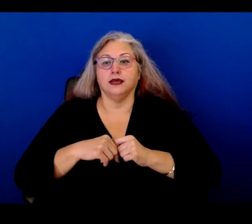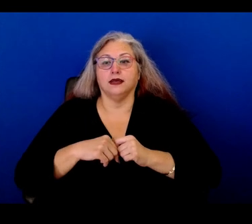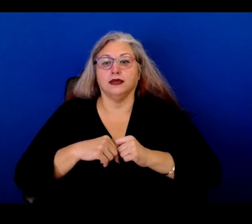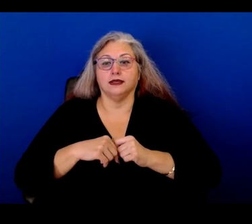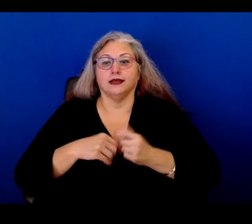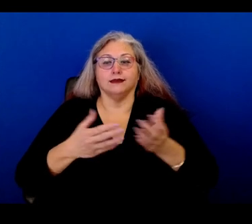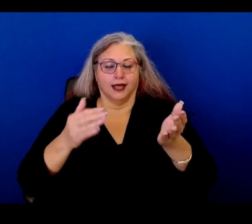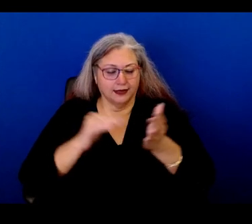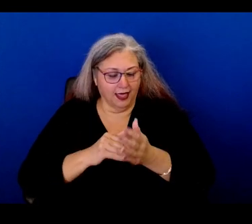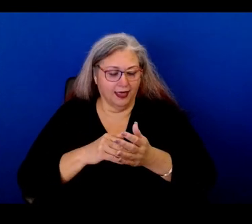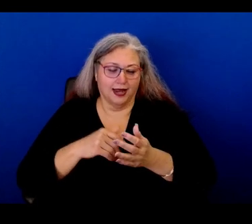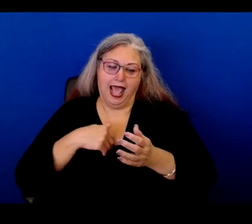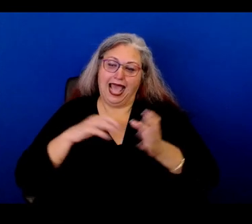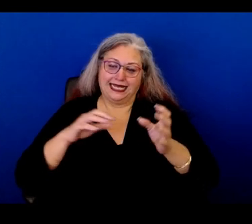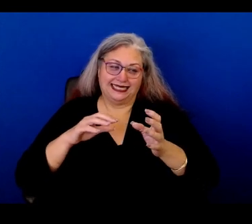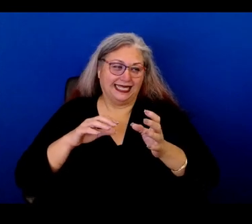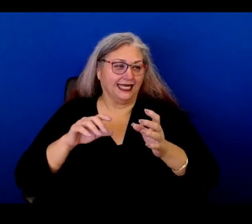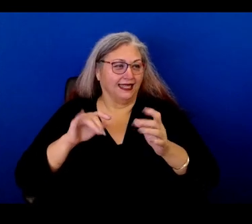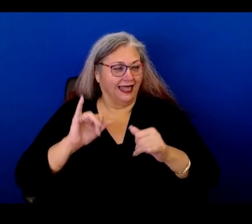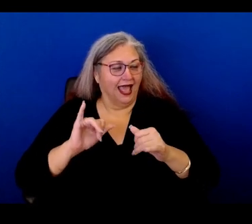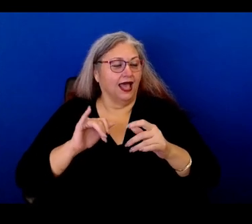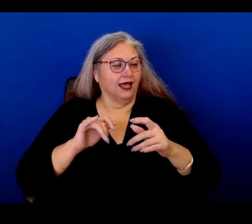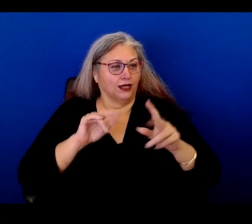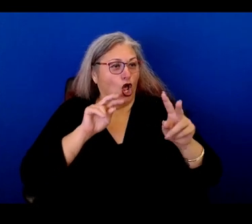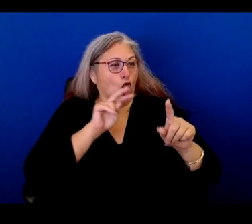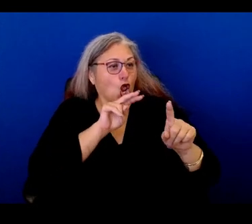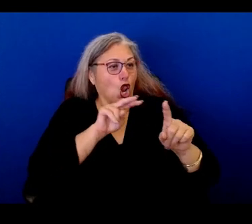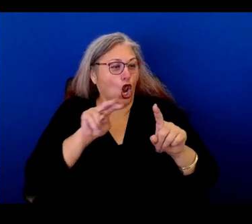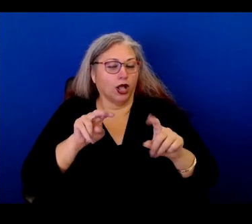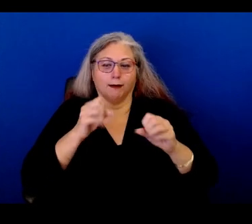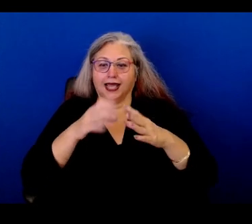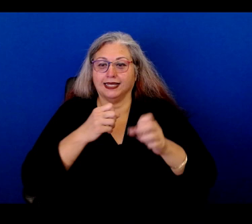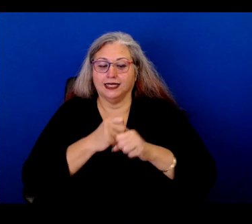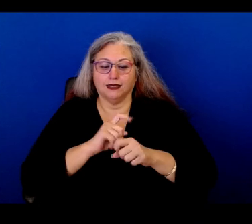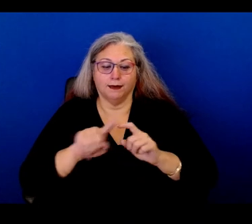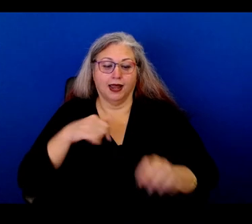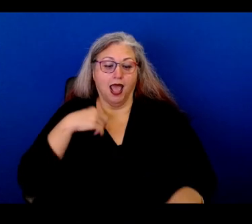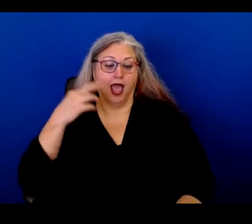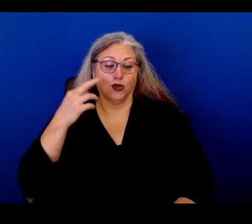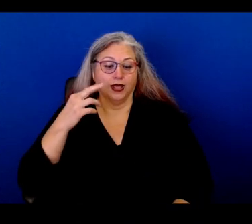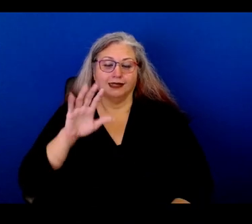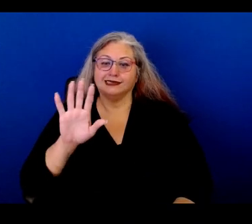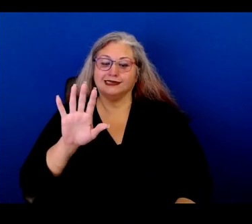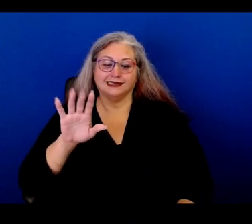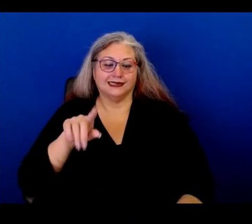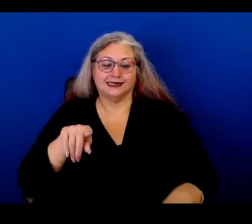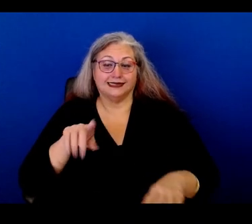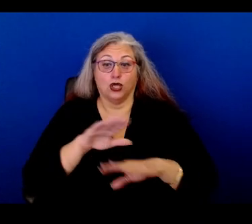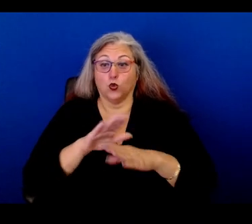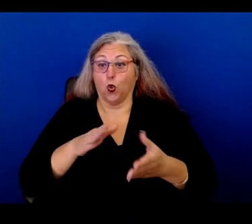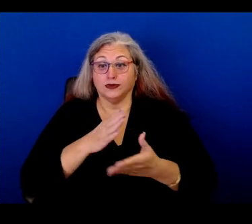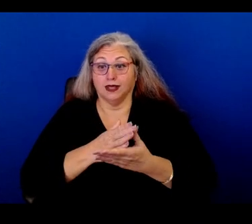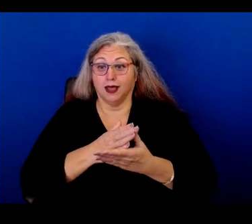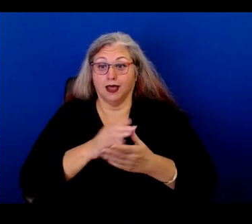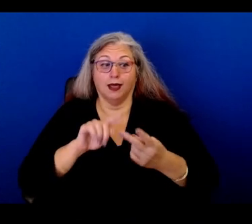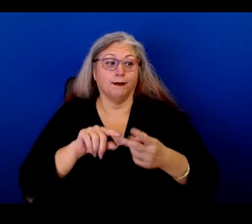and again, I did that for many, many years. But when I realized that that wasn't, it wasn't going to stop anything, it